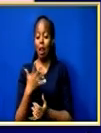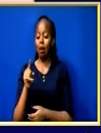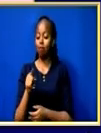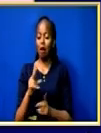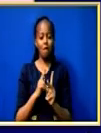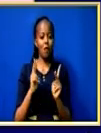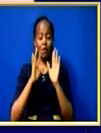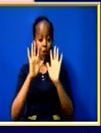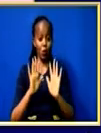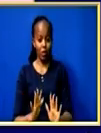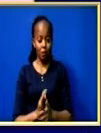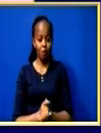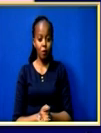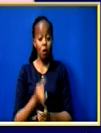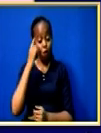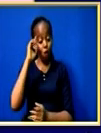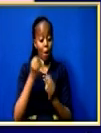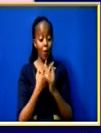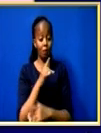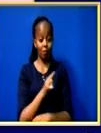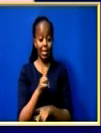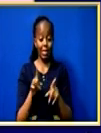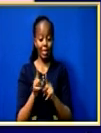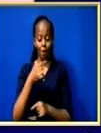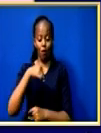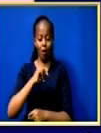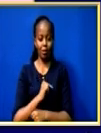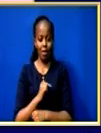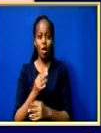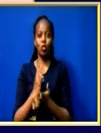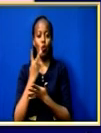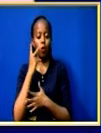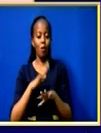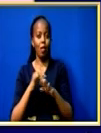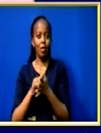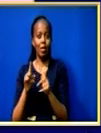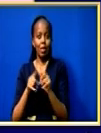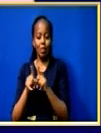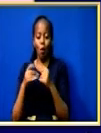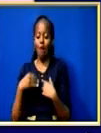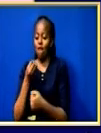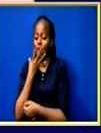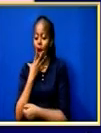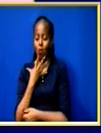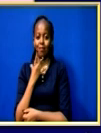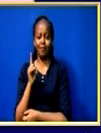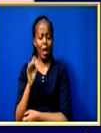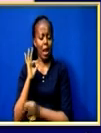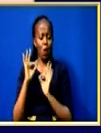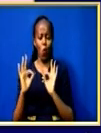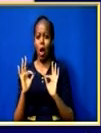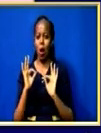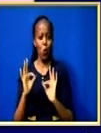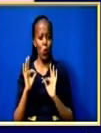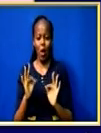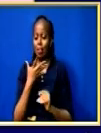very Important. for the plant and even for us. So we look at that. Then we have the flower. Wow. This is